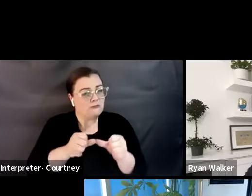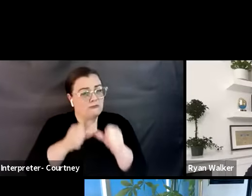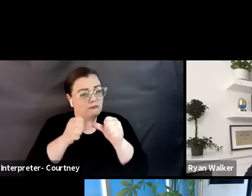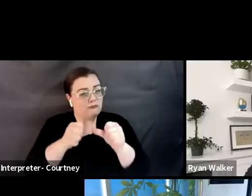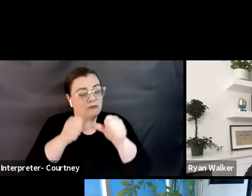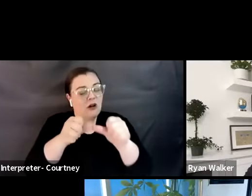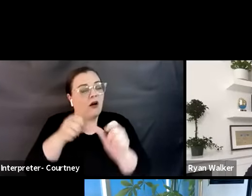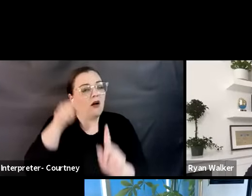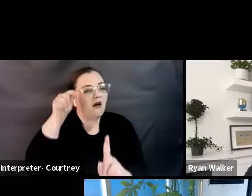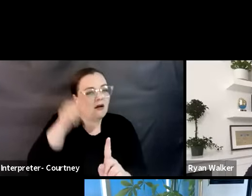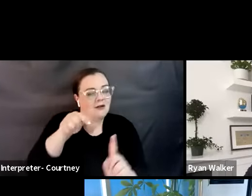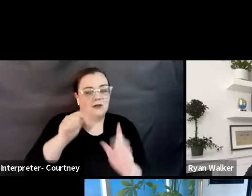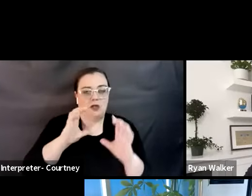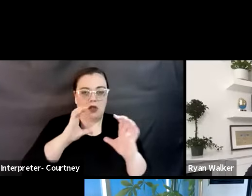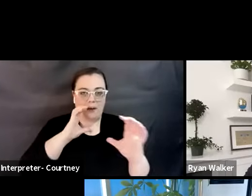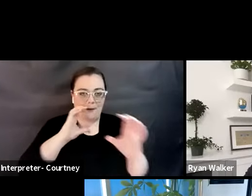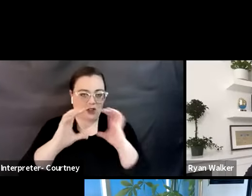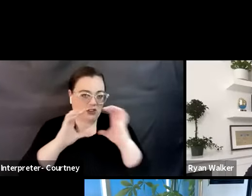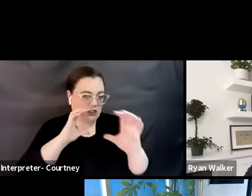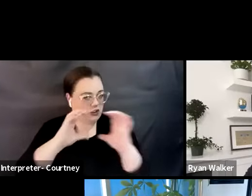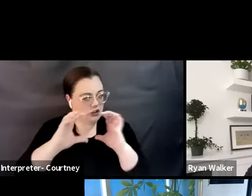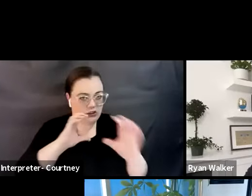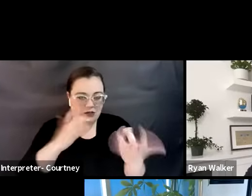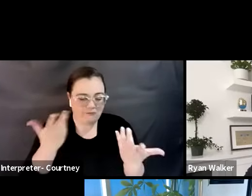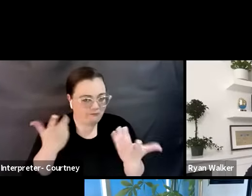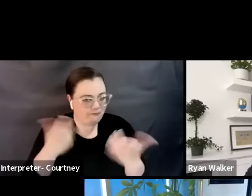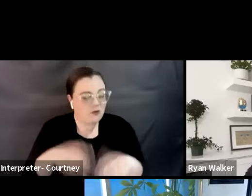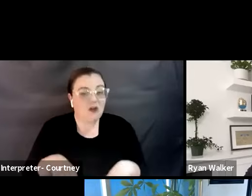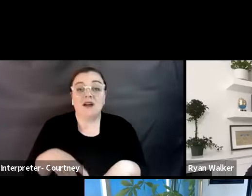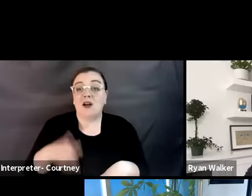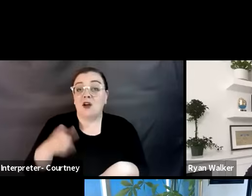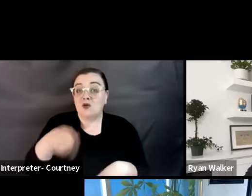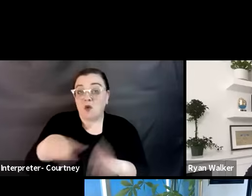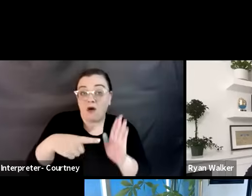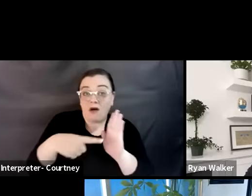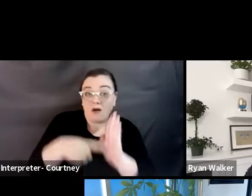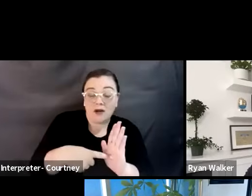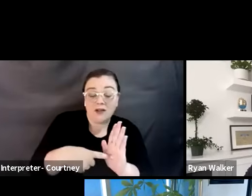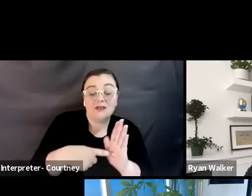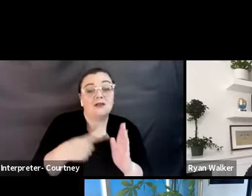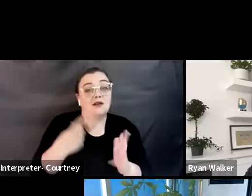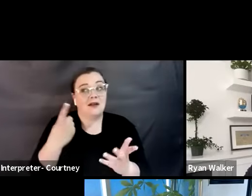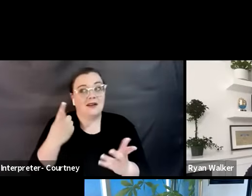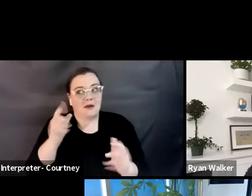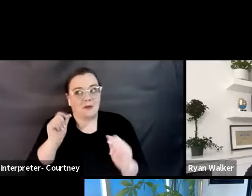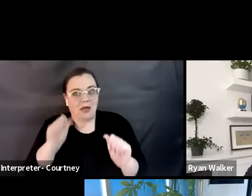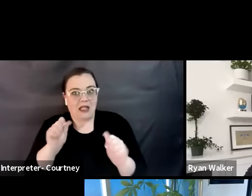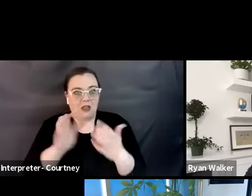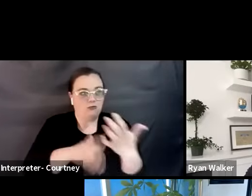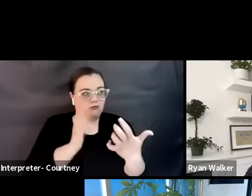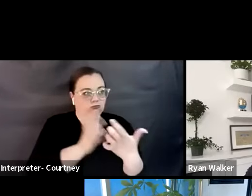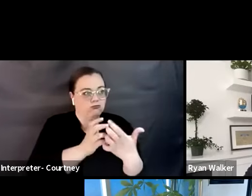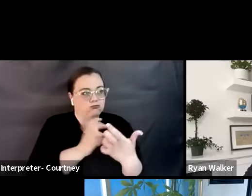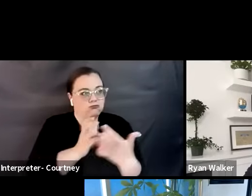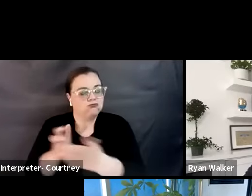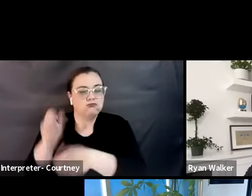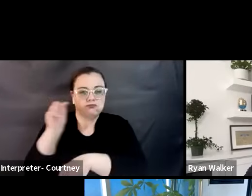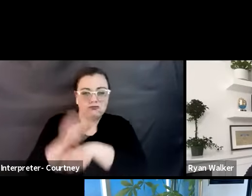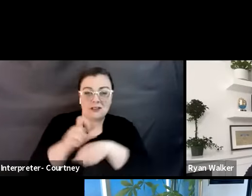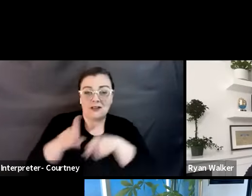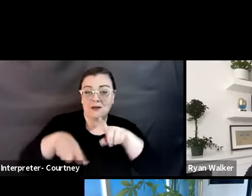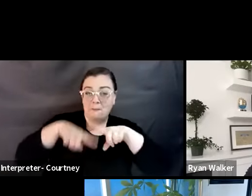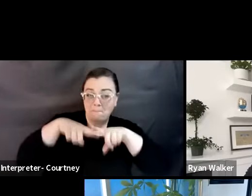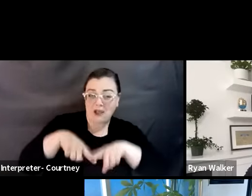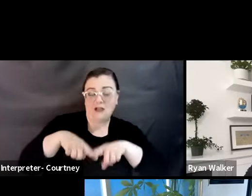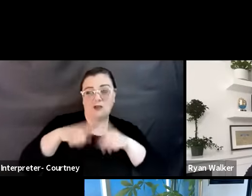want you. Your marketability changes as the marketplace changes. And we're going for that ride with you because we're communicating.